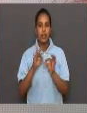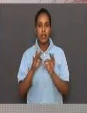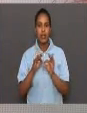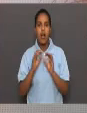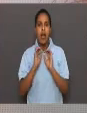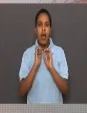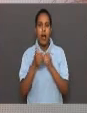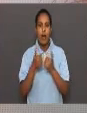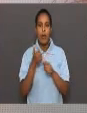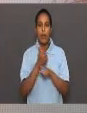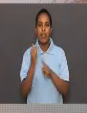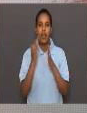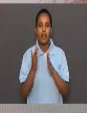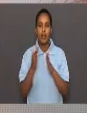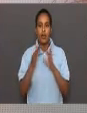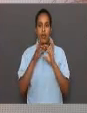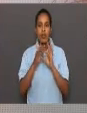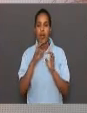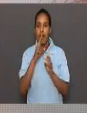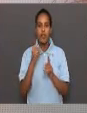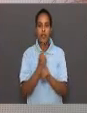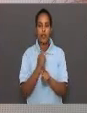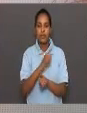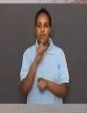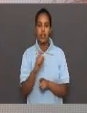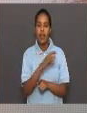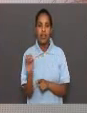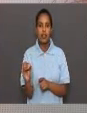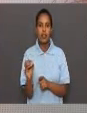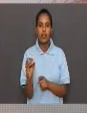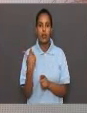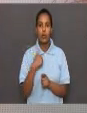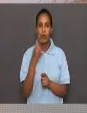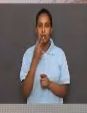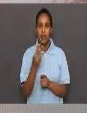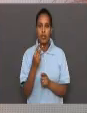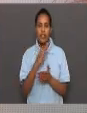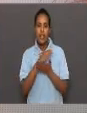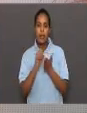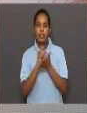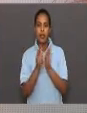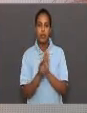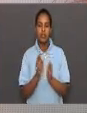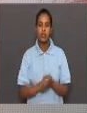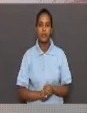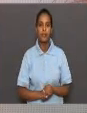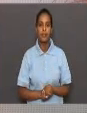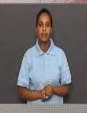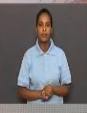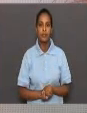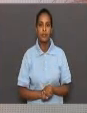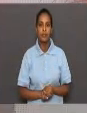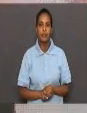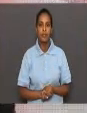We will explain how metallic bonds are formed, and we will look at some